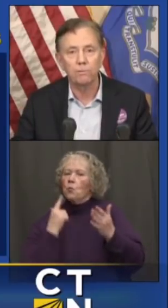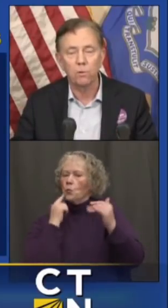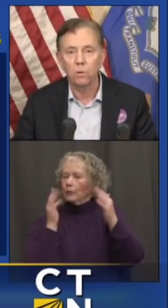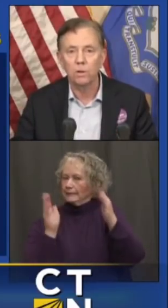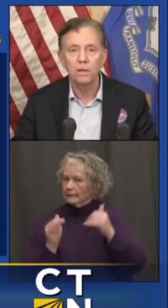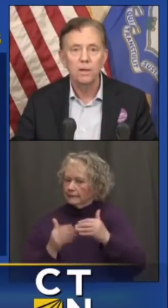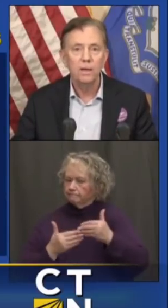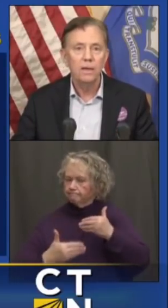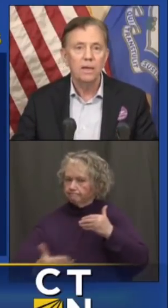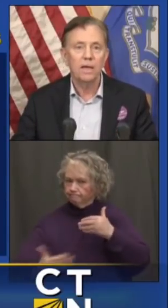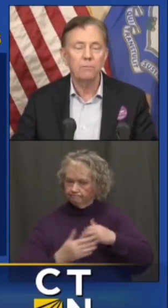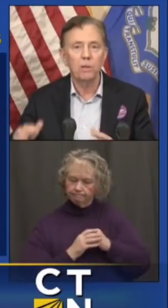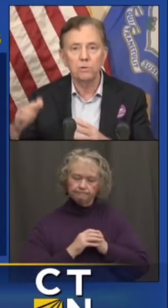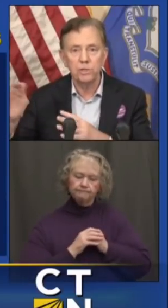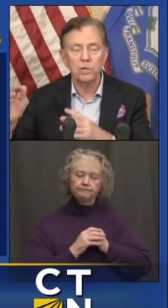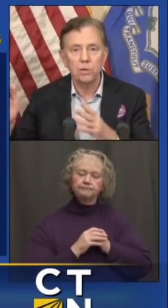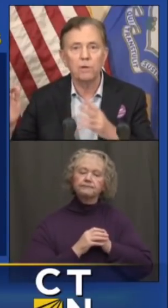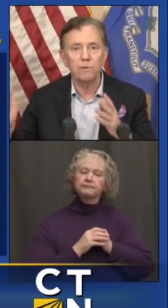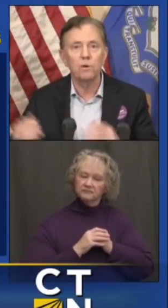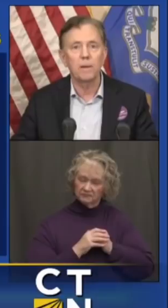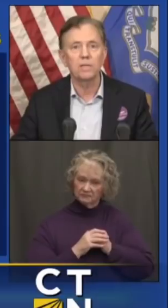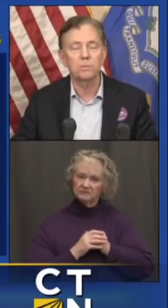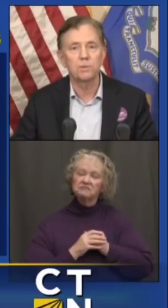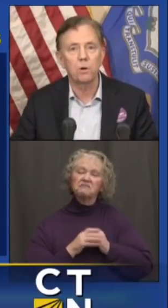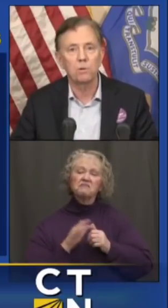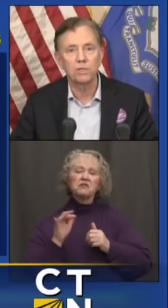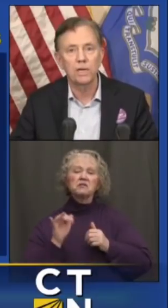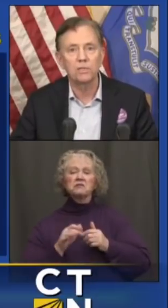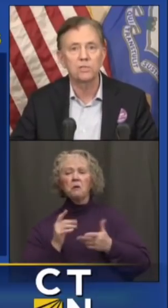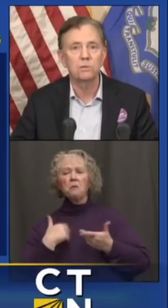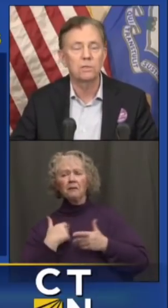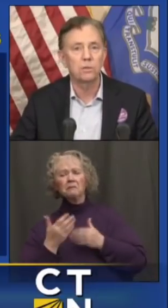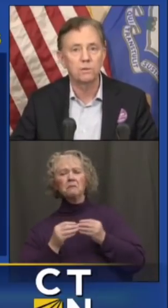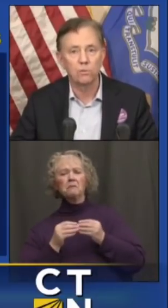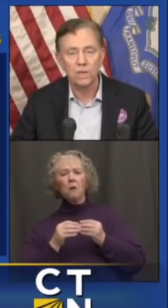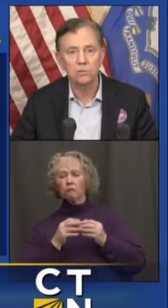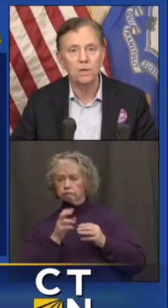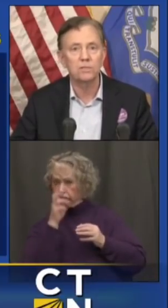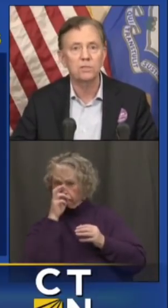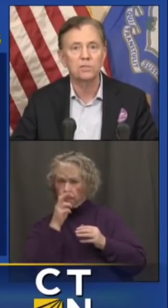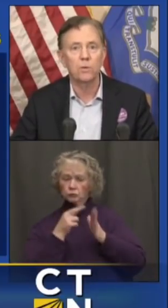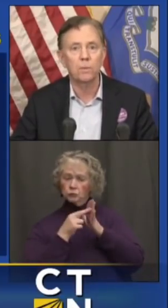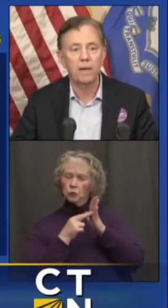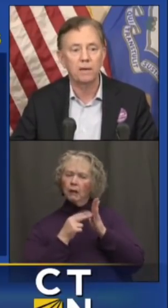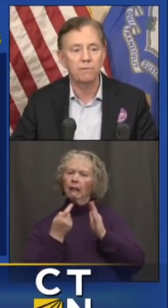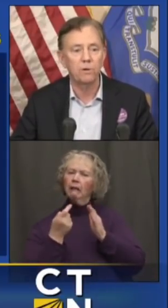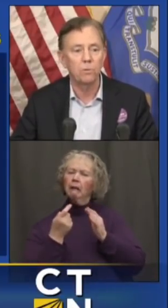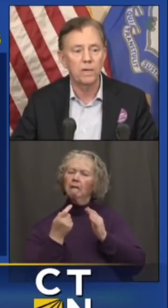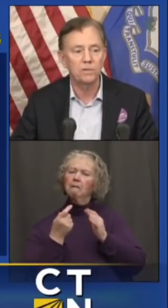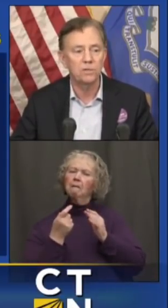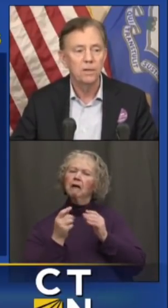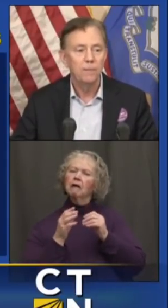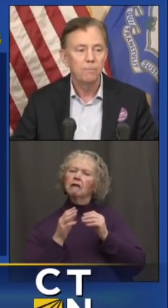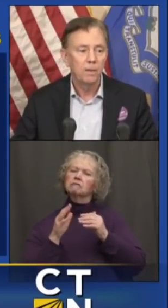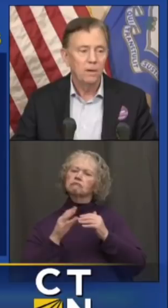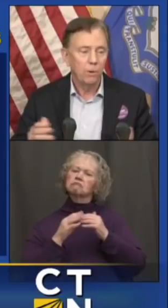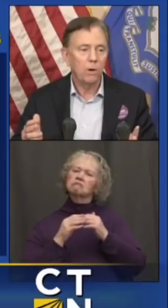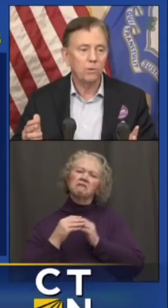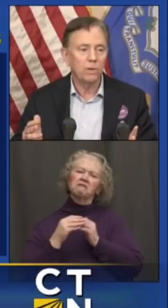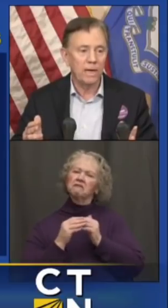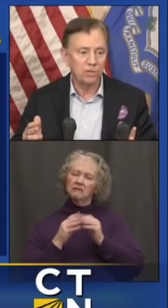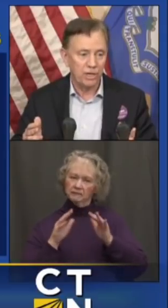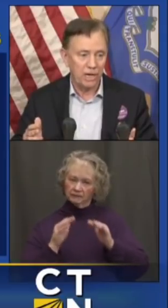going forward. And we loosened the curfew and made some small changes in terms of restaurants, just going back a few weeks.